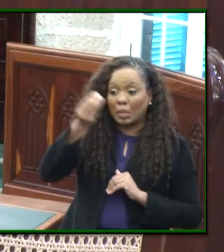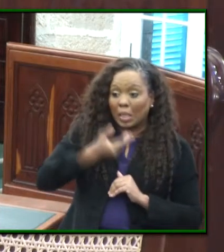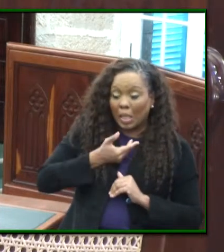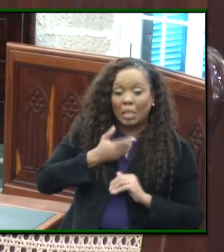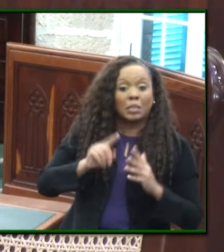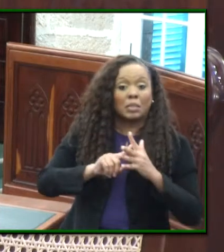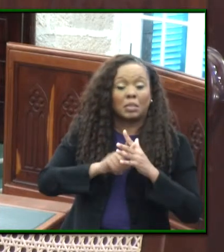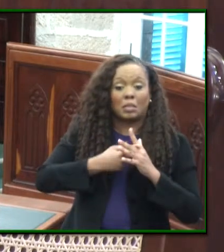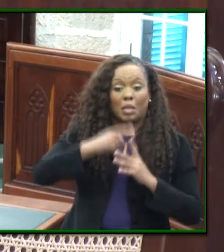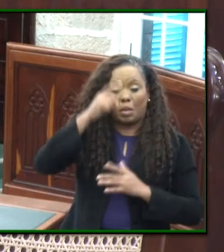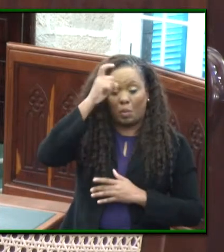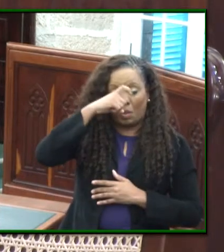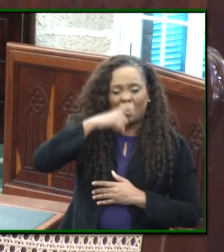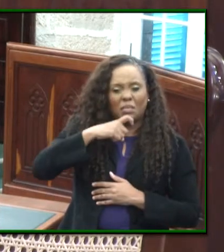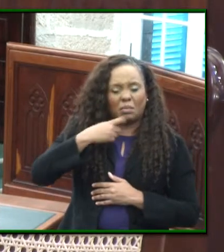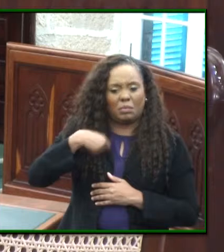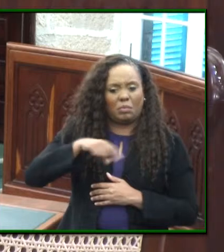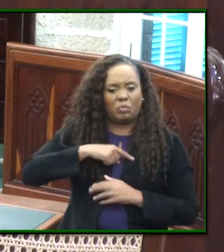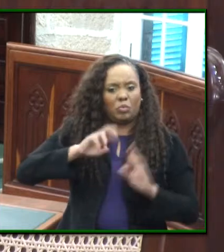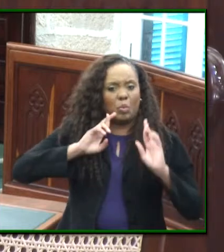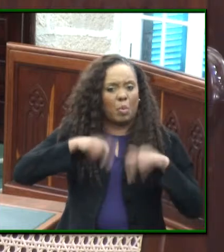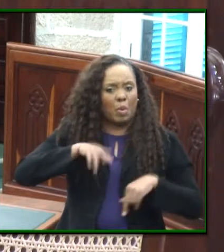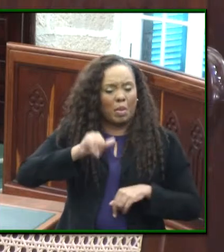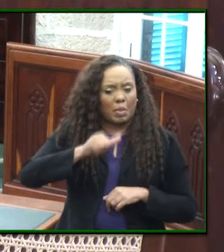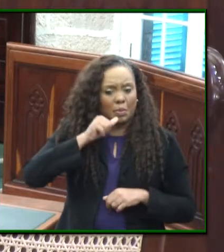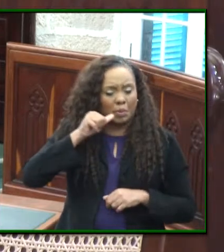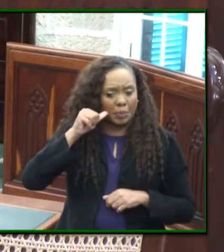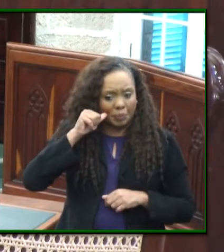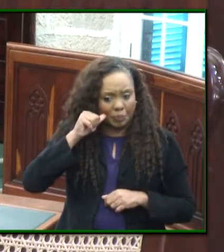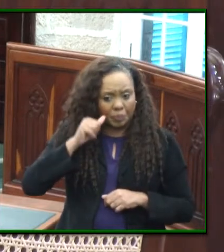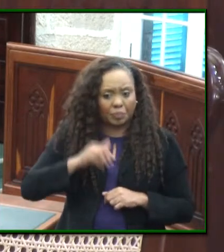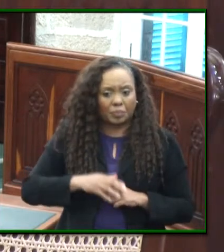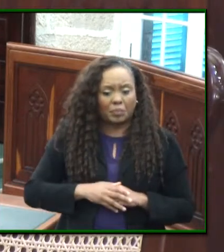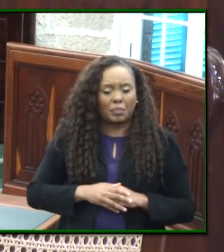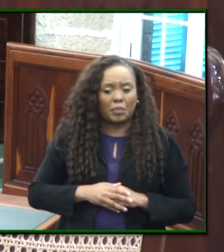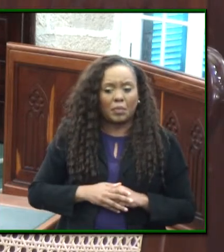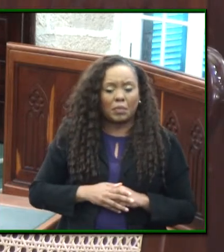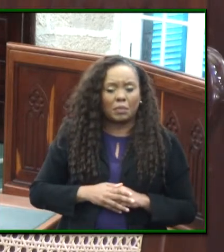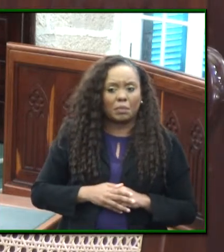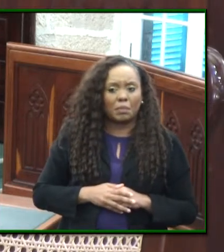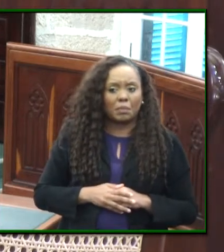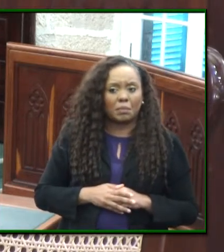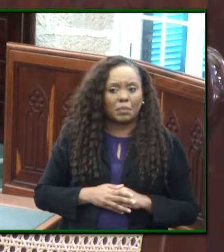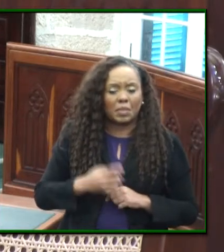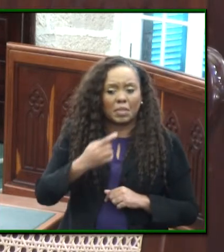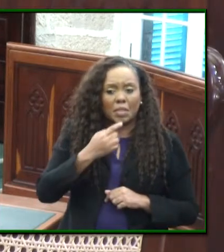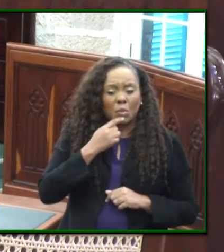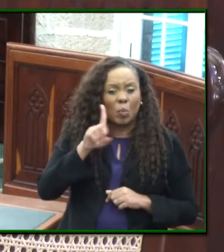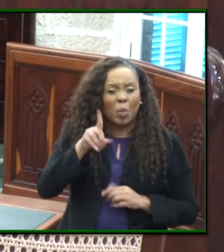was reported yesterday to have benefited